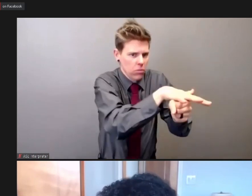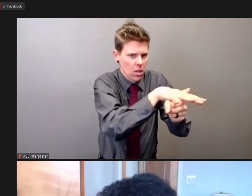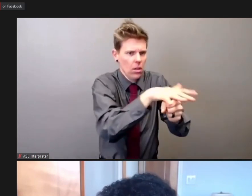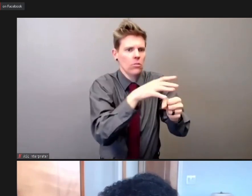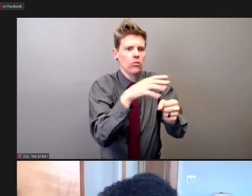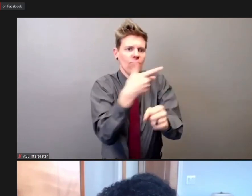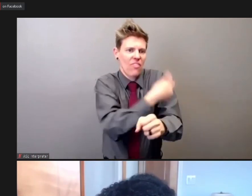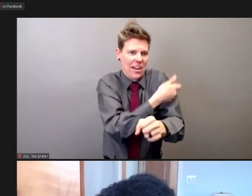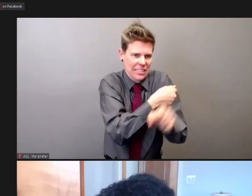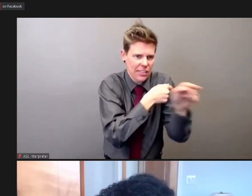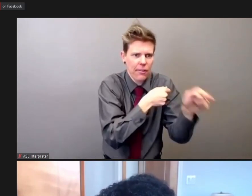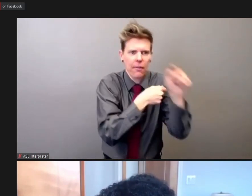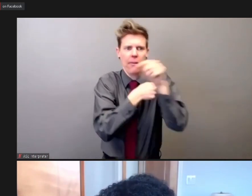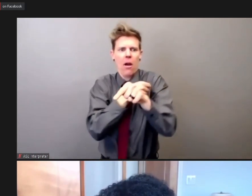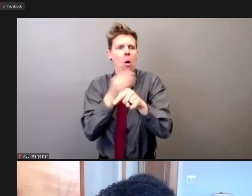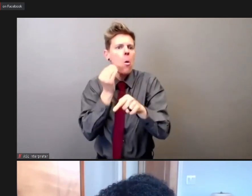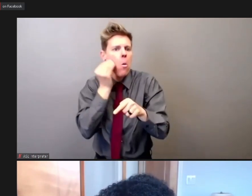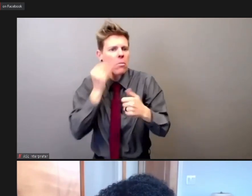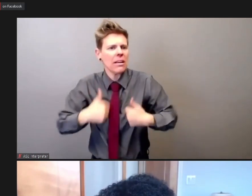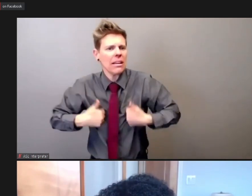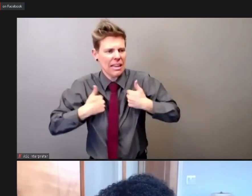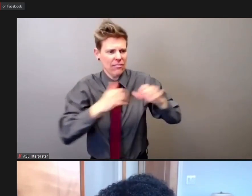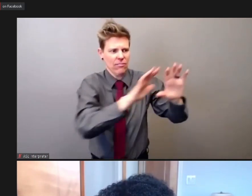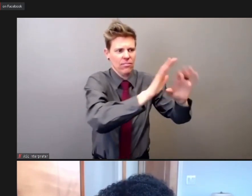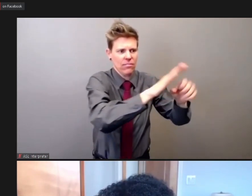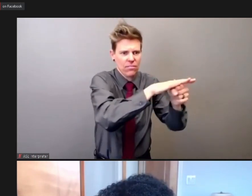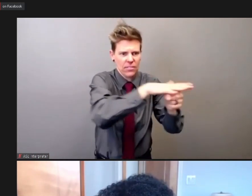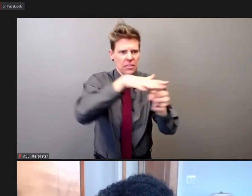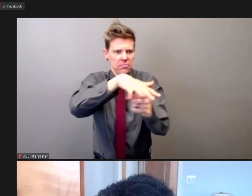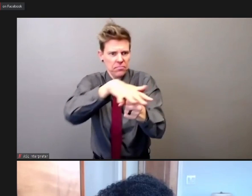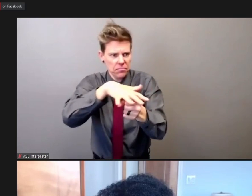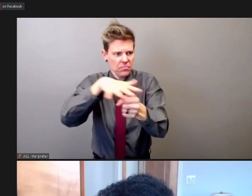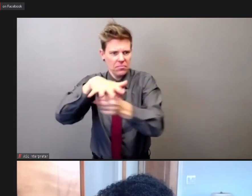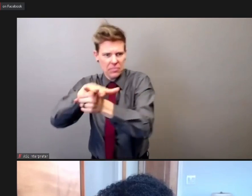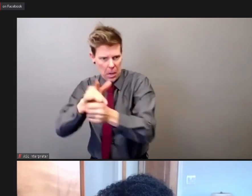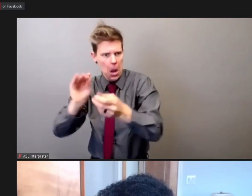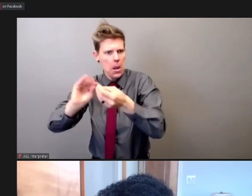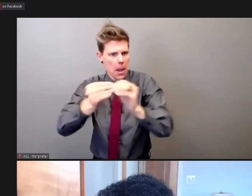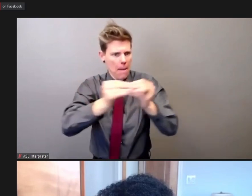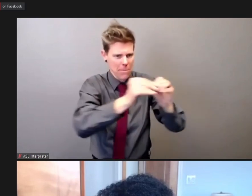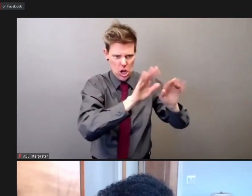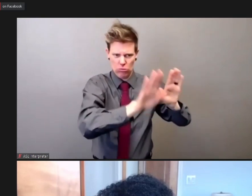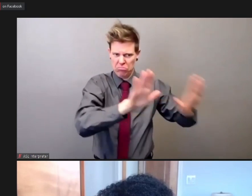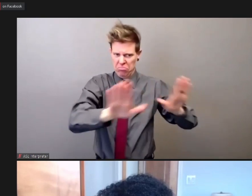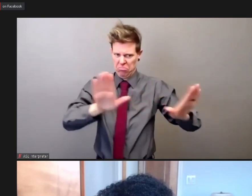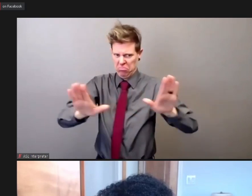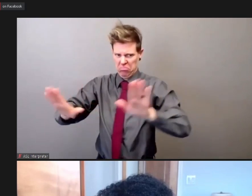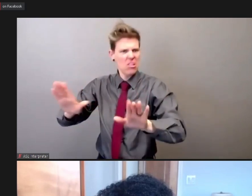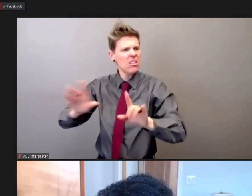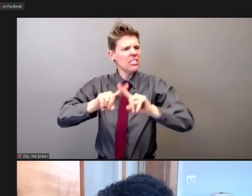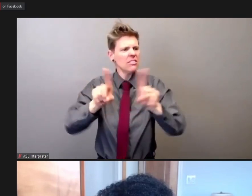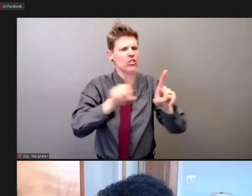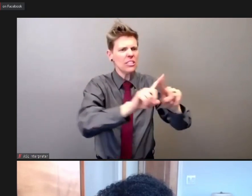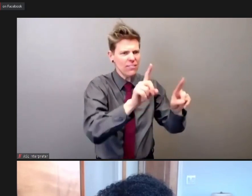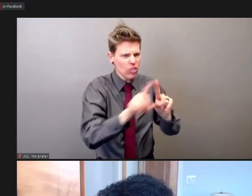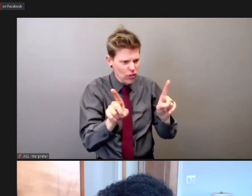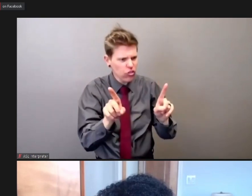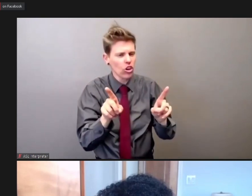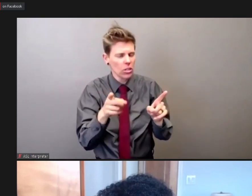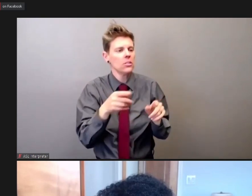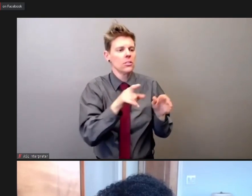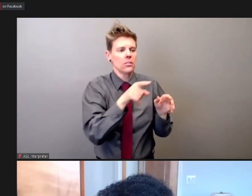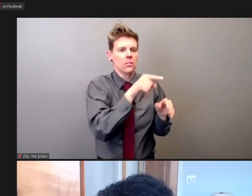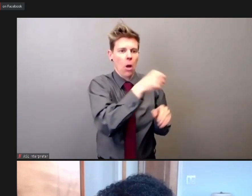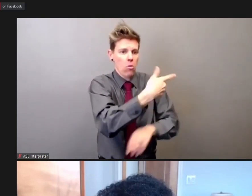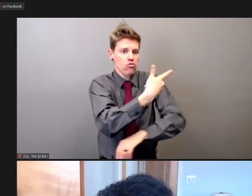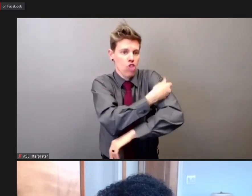know 26 out of the 33 counties increased its rate per 100 people of the number of doses administered. I'm wondering internally